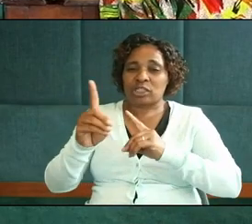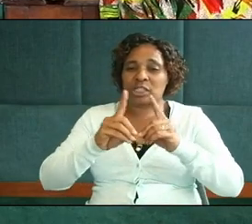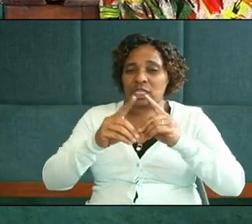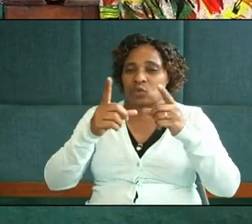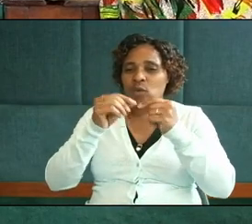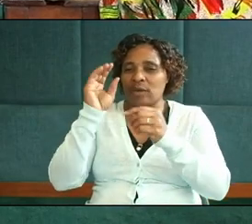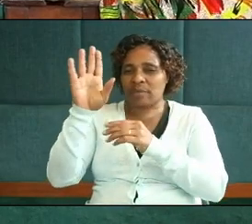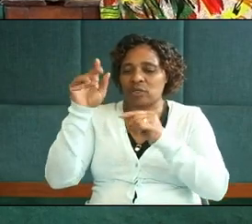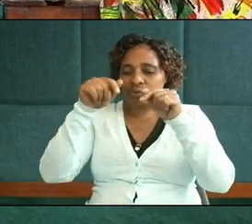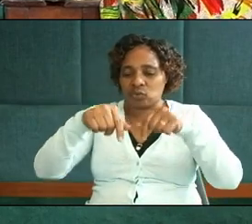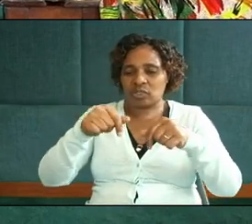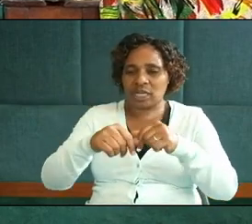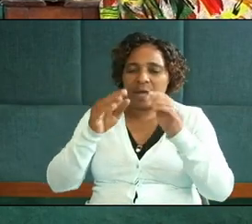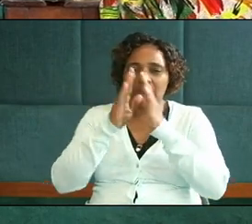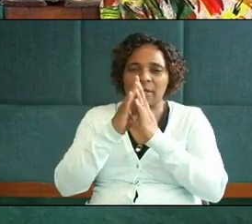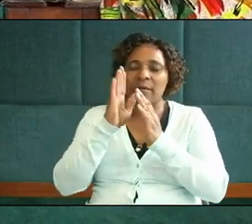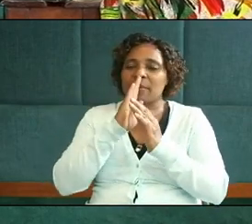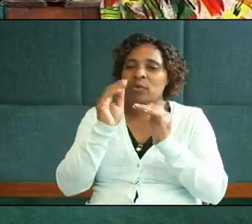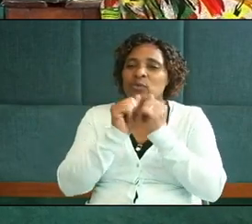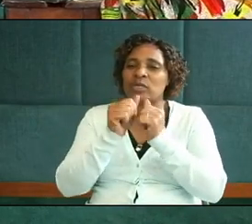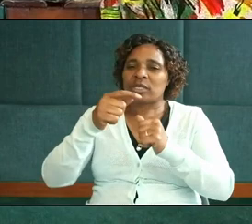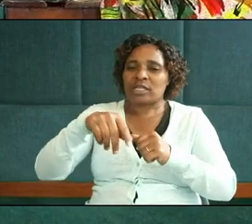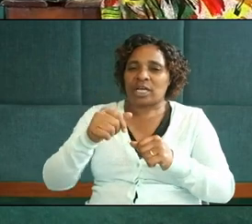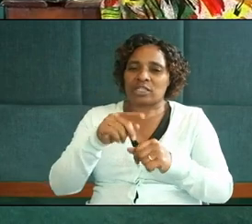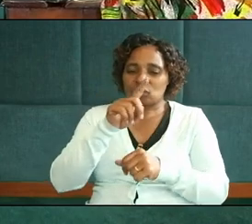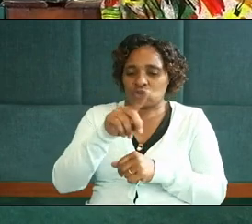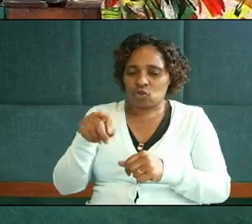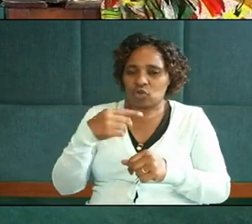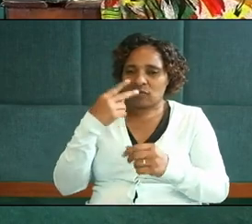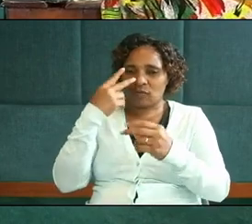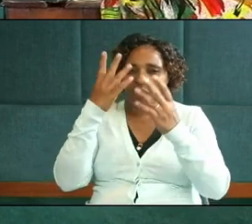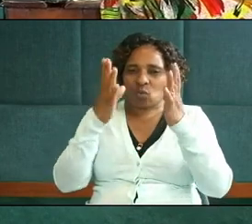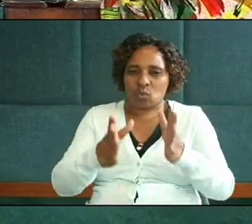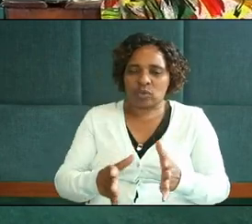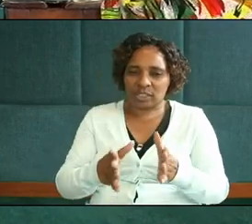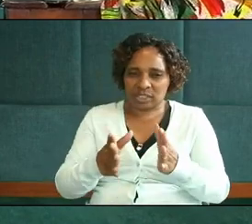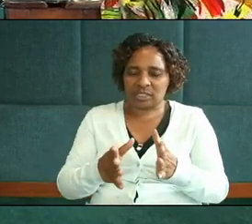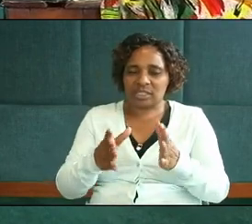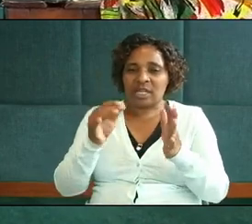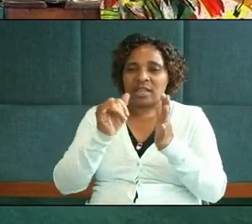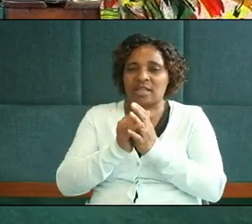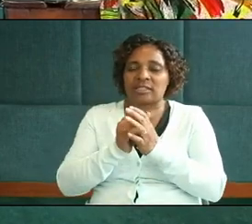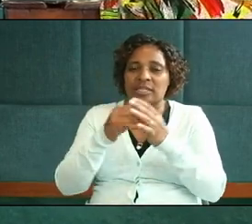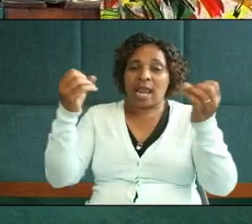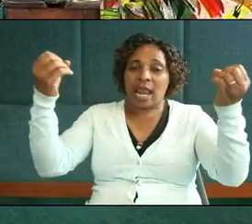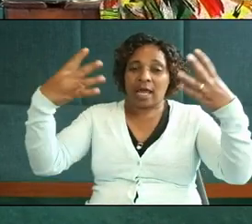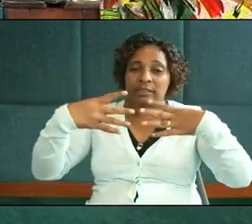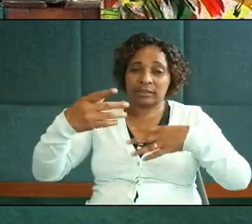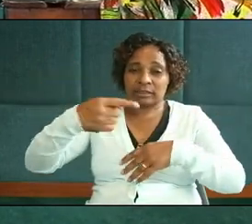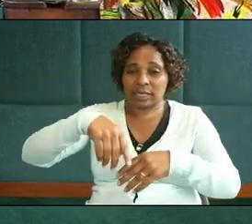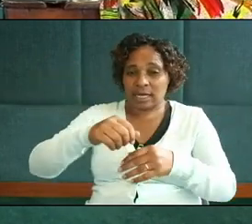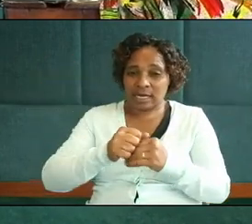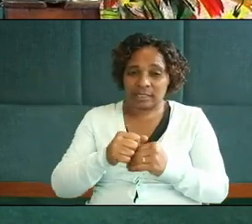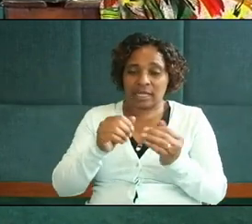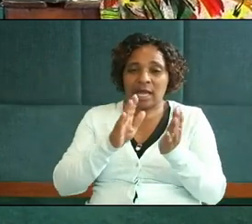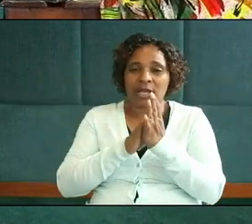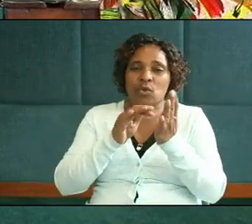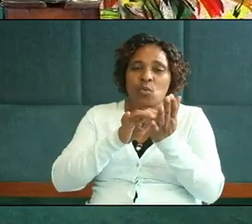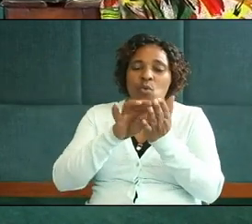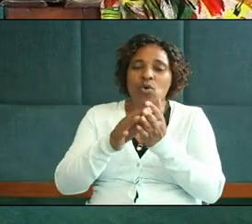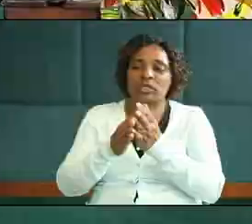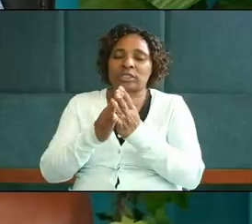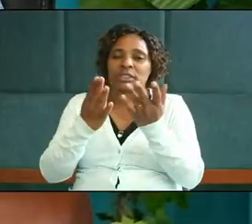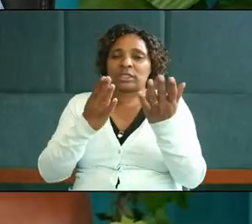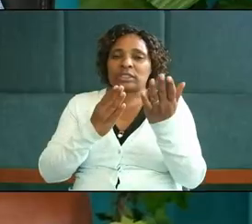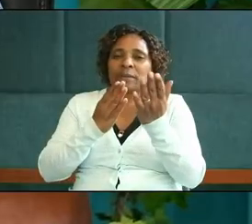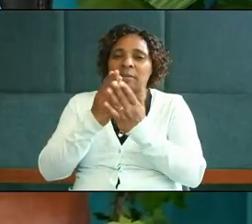today. I pray that you may be with us and be with those, with our viewers, O Lord, that you may enlighten them and they may walk in your path, O